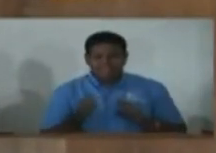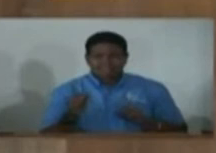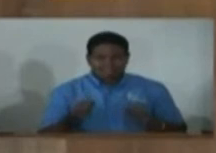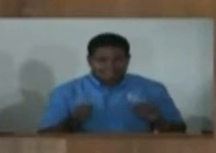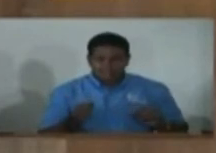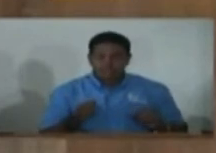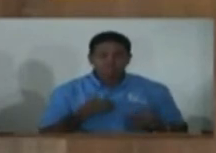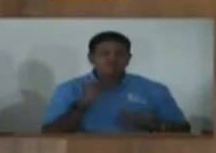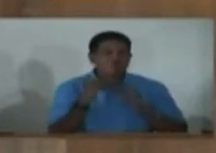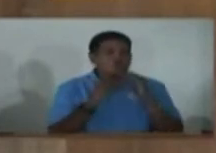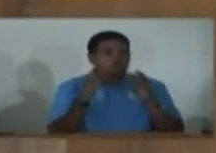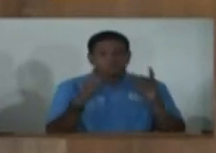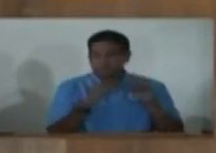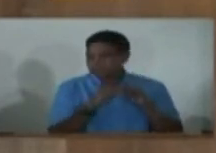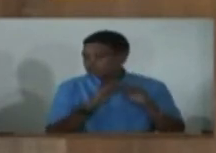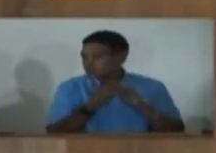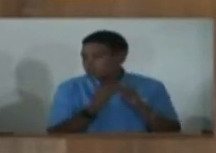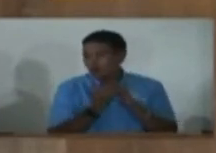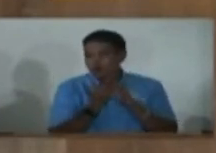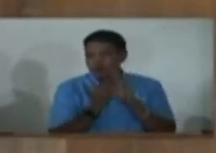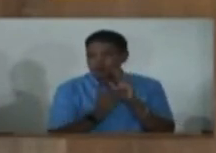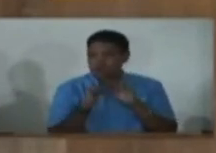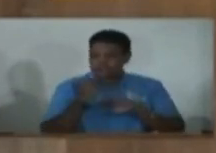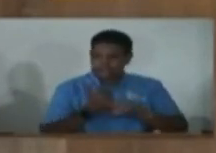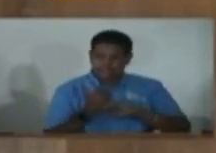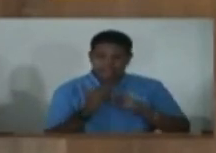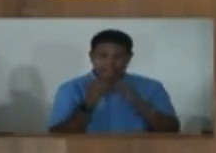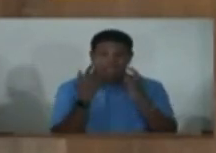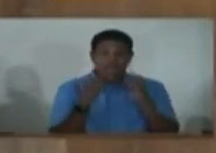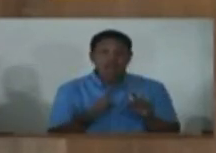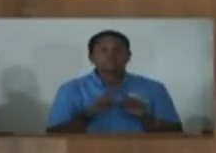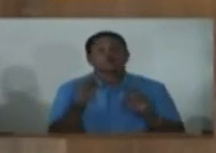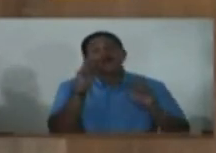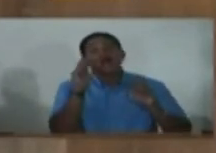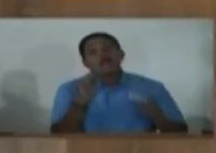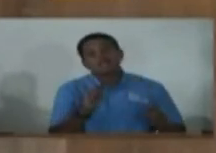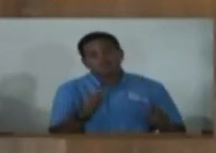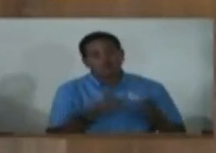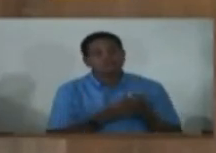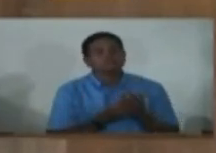Jamaica in the way in which the rules are made and enforced.